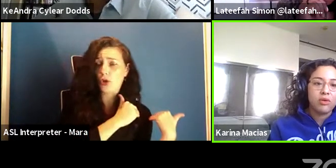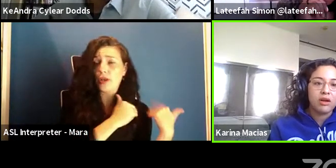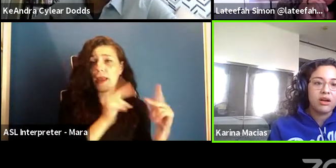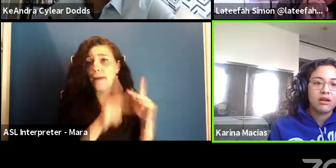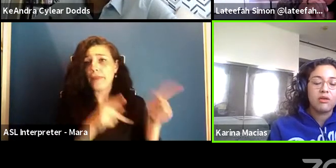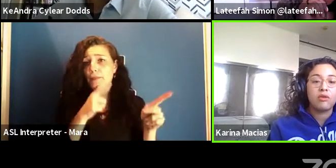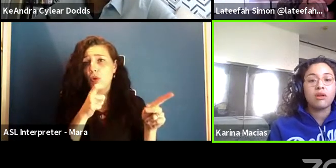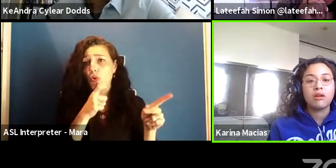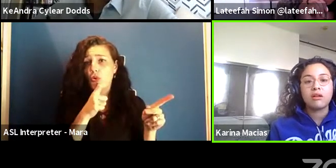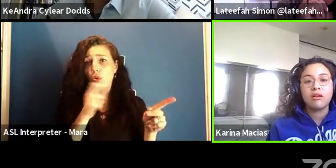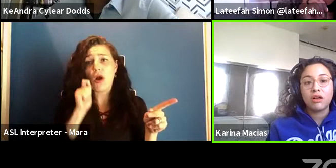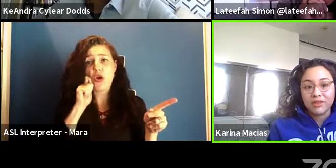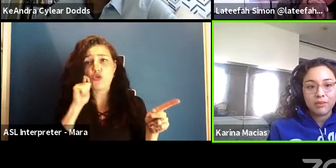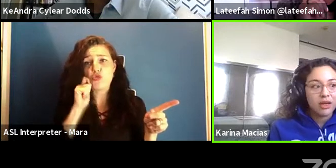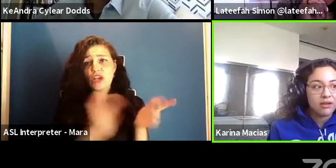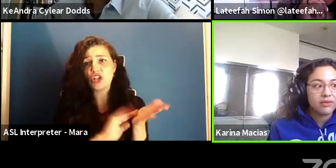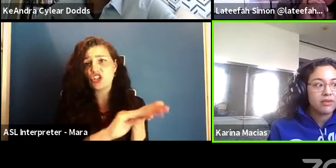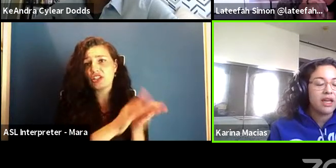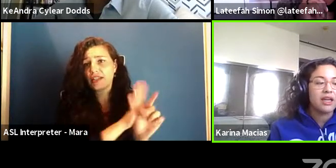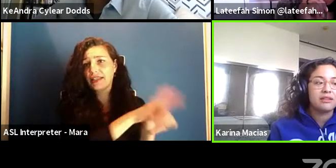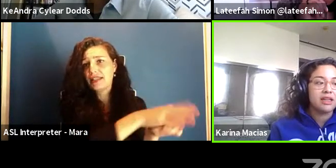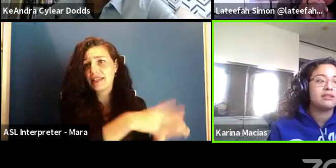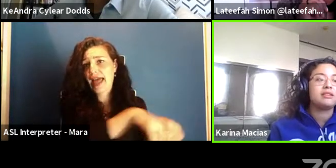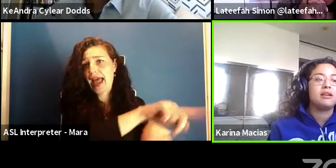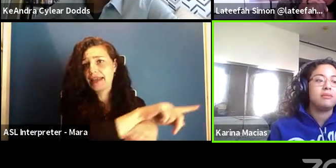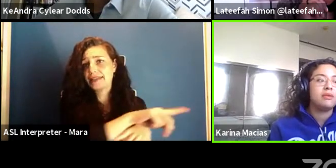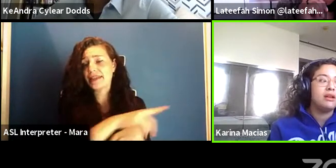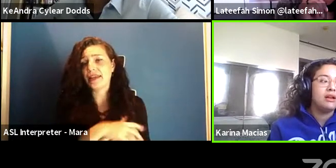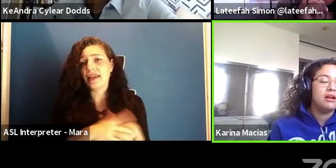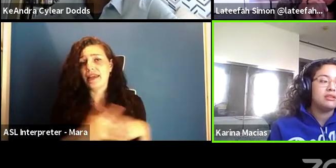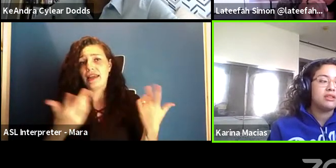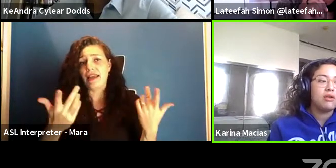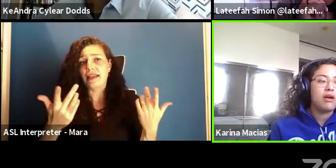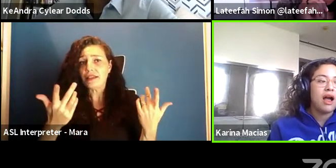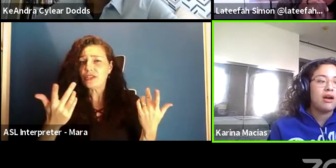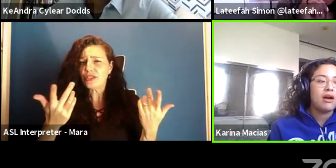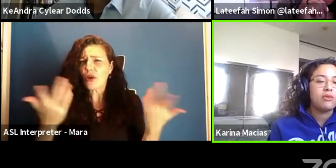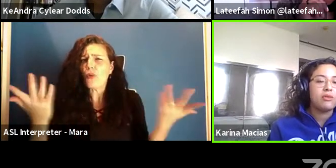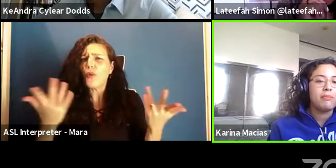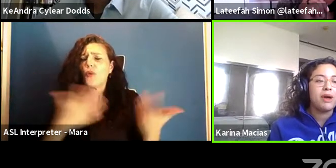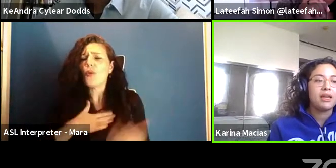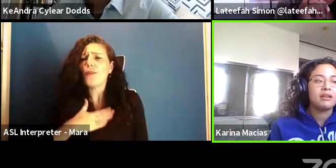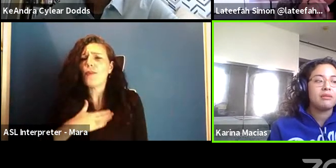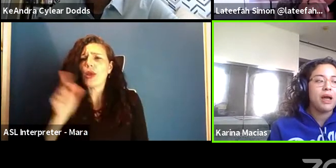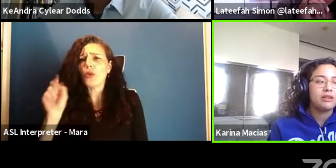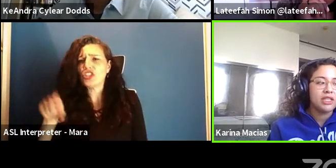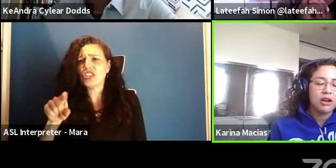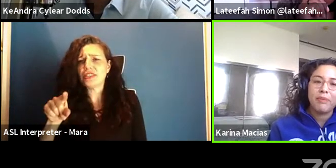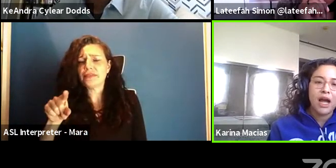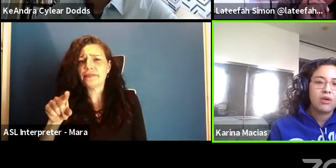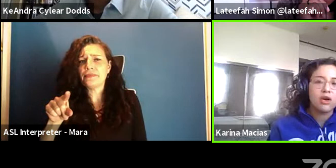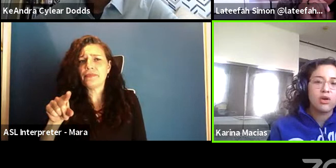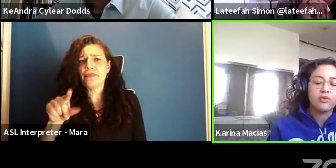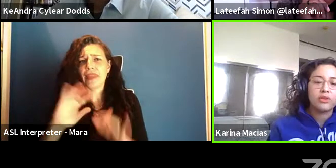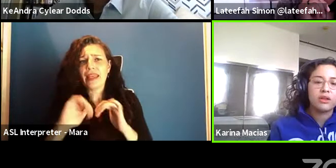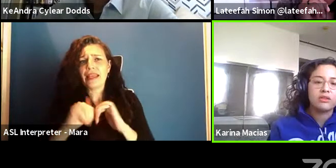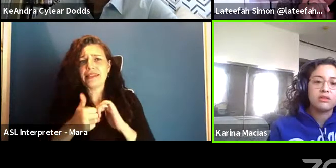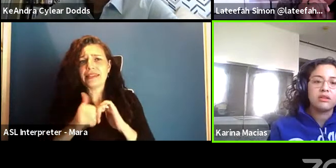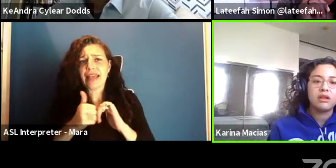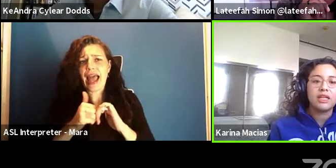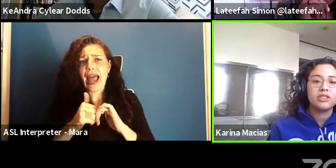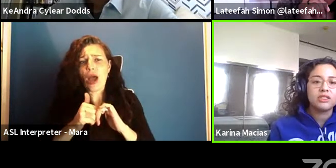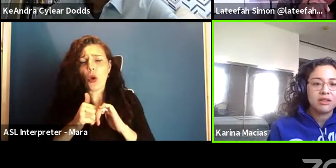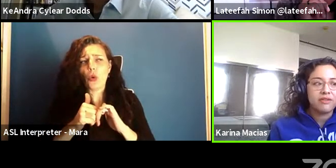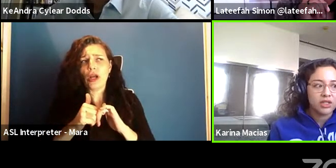or poor or all of the above and then some. So how might sharing power